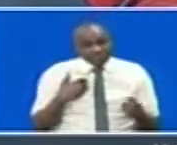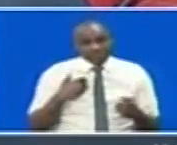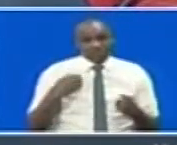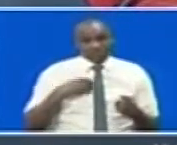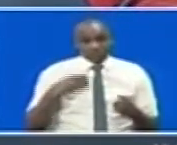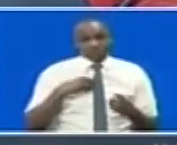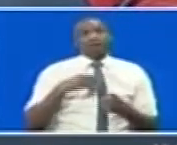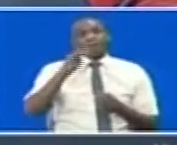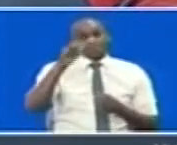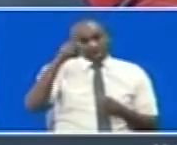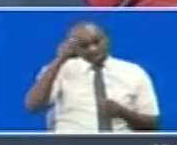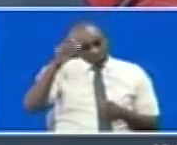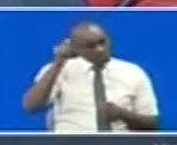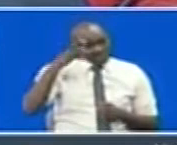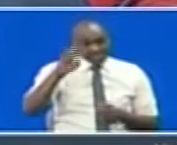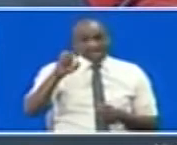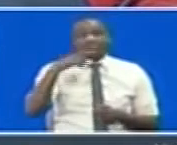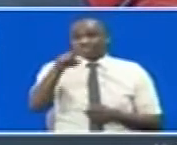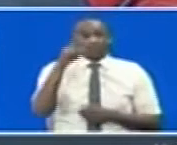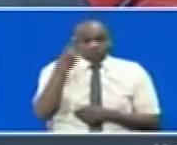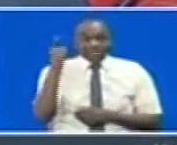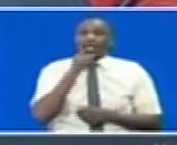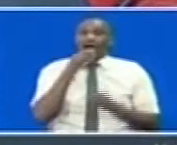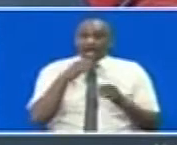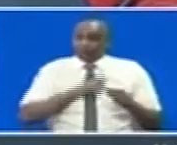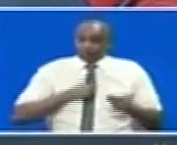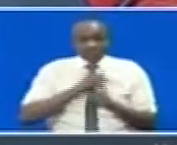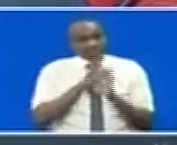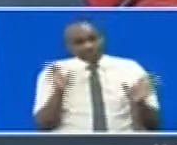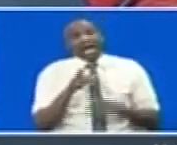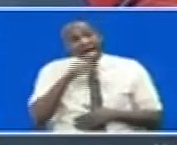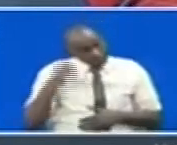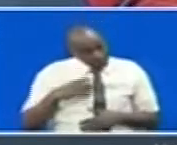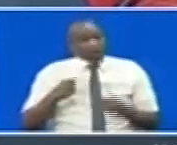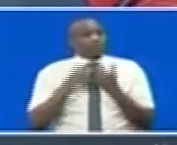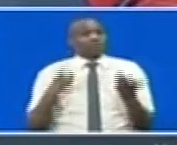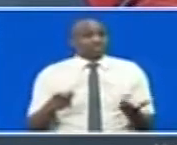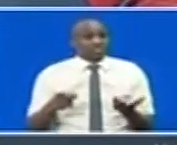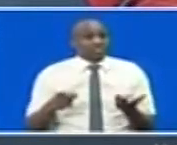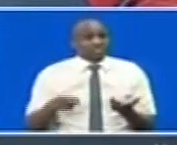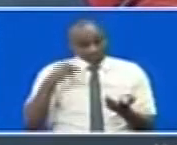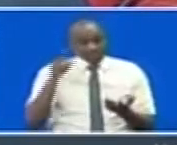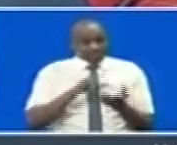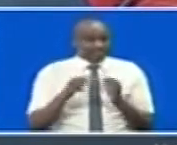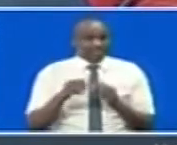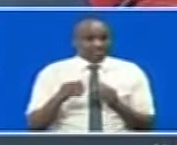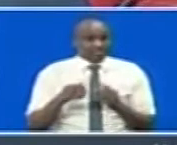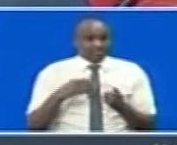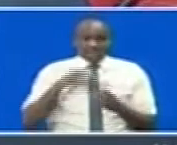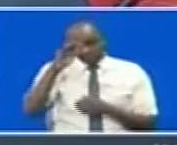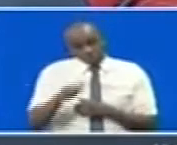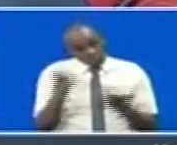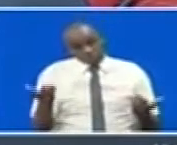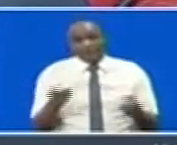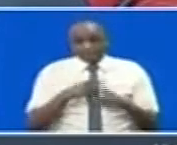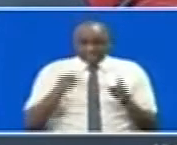Chirawale Makweren. All he had to do was apologize. And yet for other people, you know, the threshold, perhaps they say, is much lower.